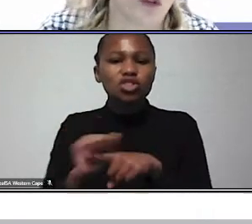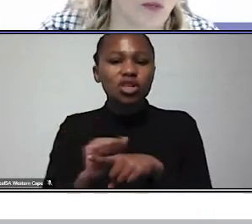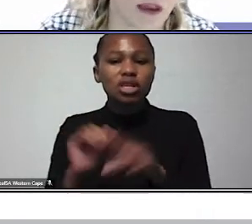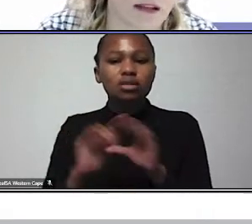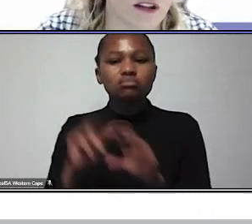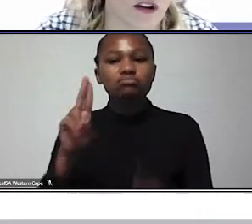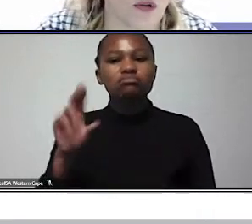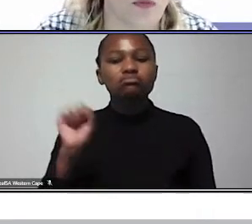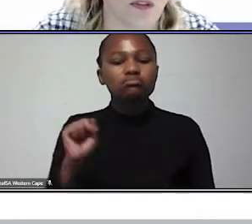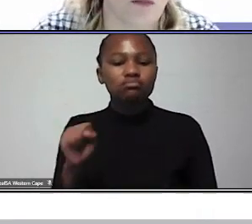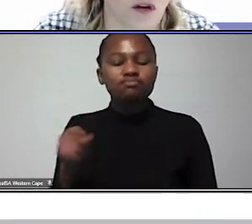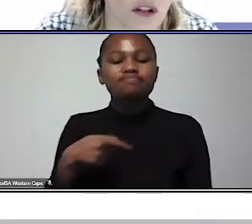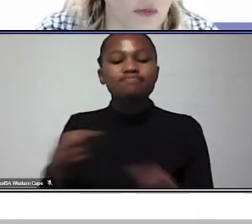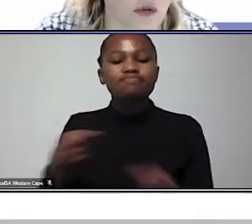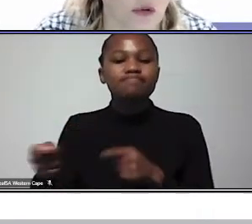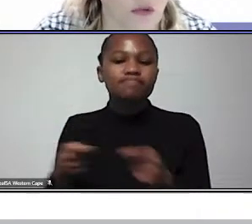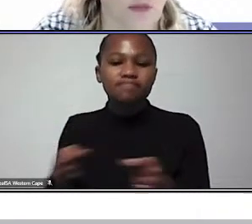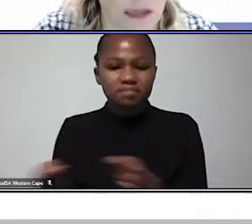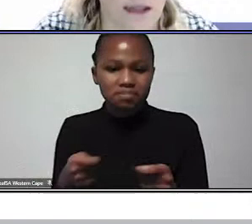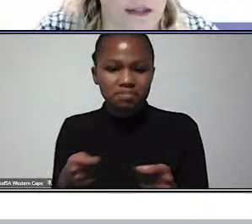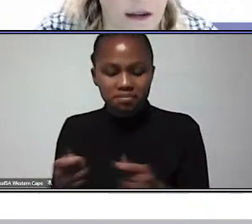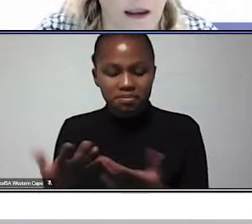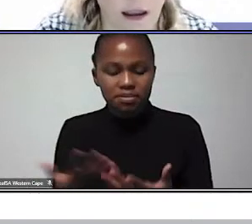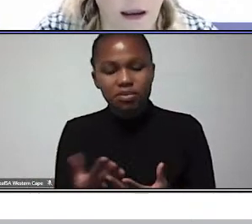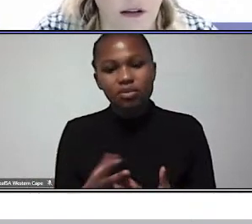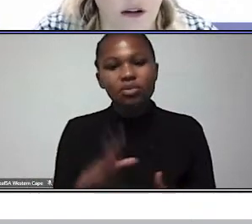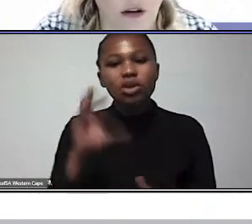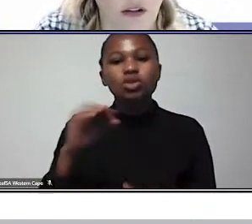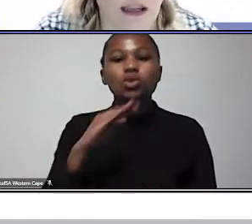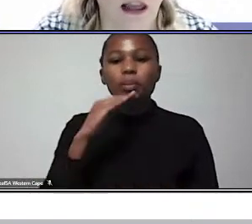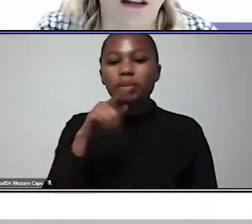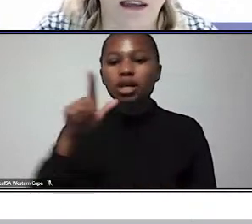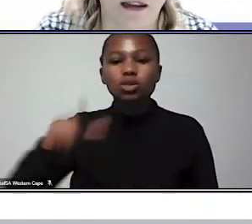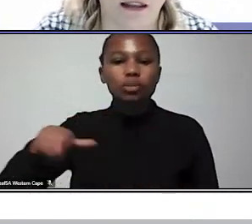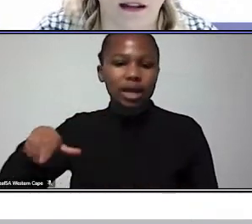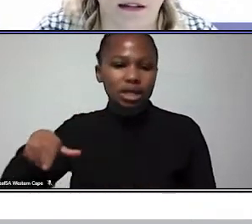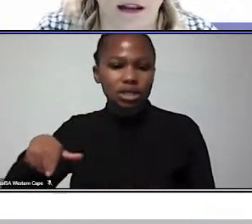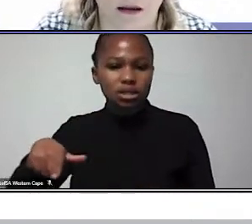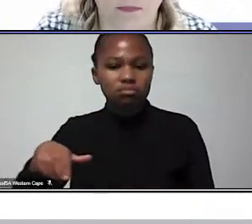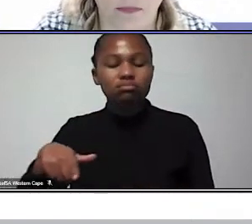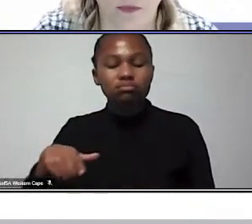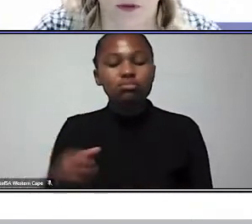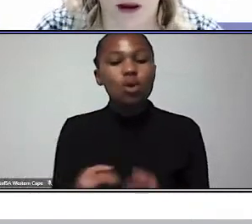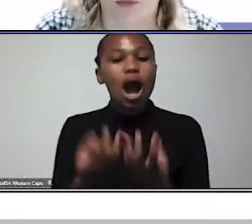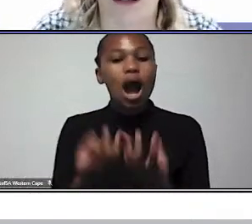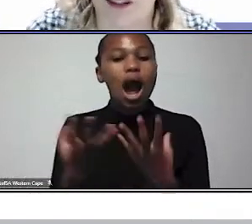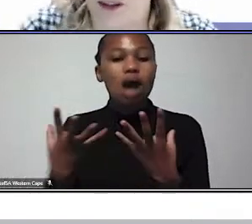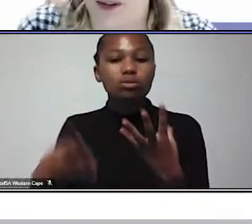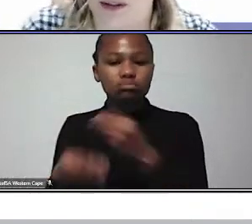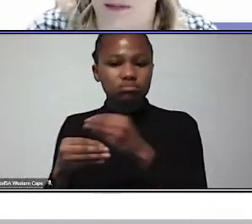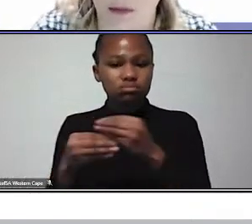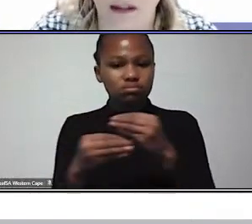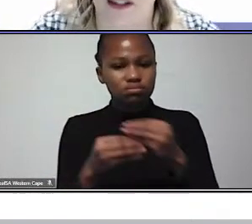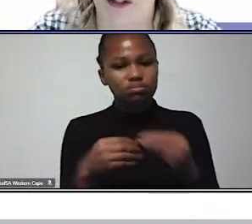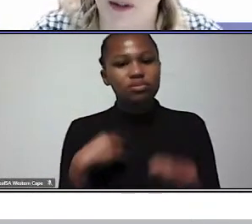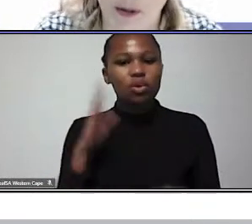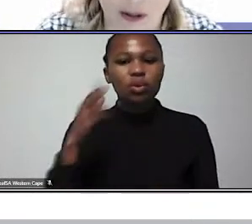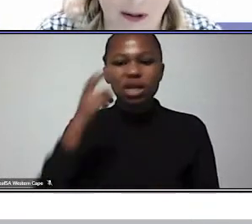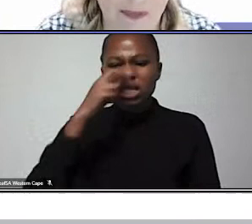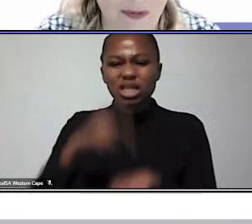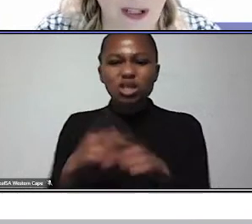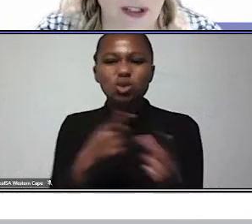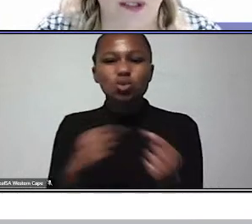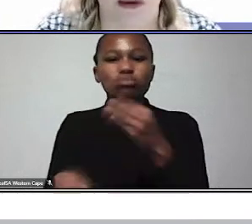have to absorb that. So your profit margin will be less. So to calculate that, I would need to do some